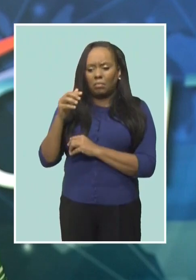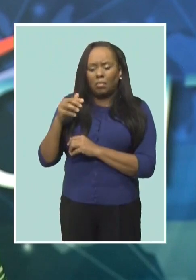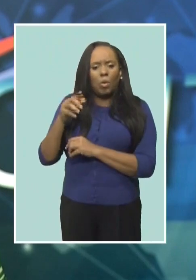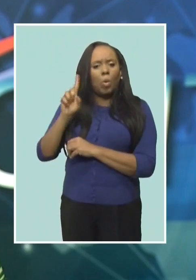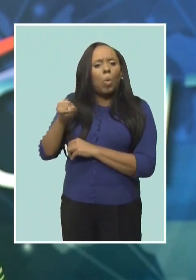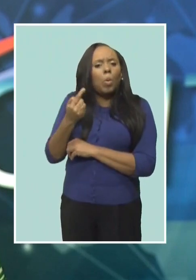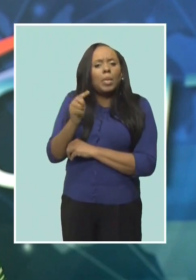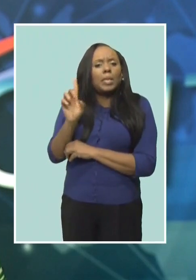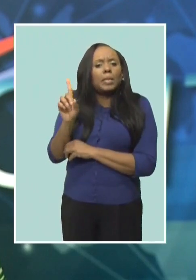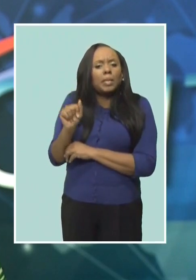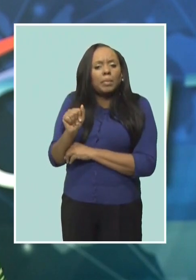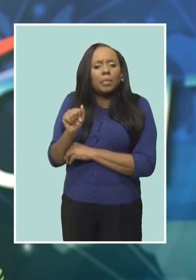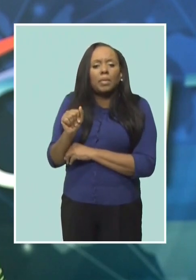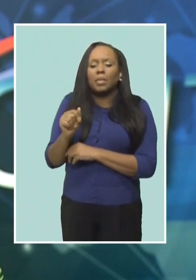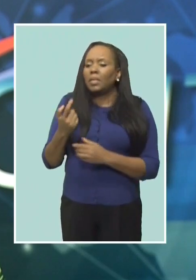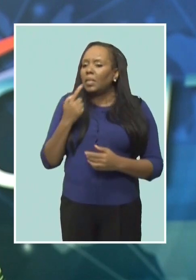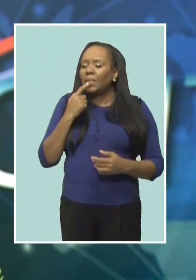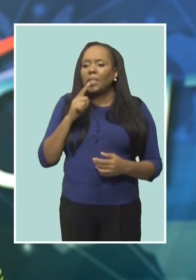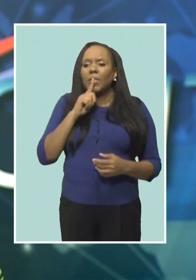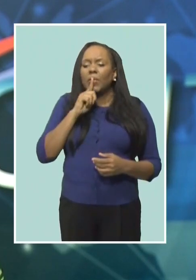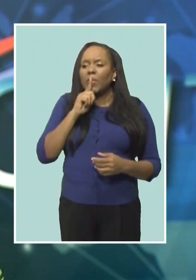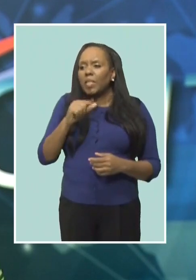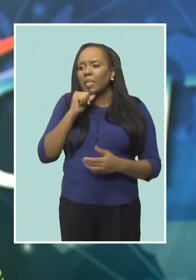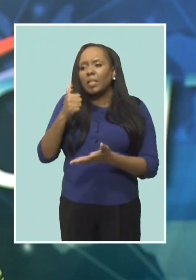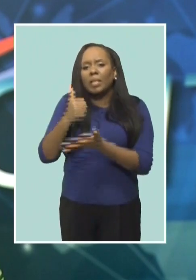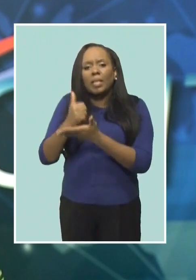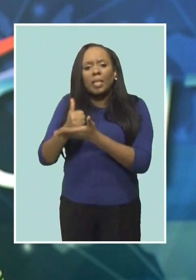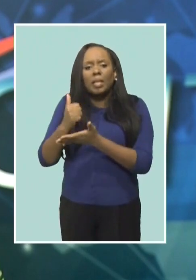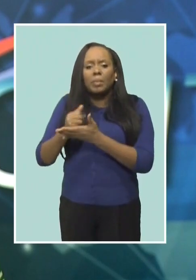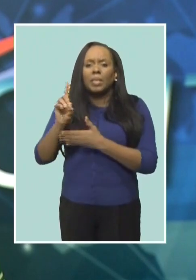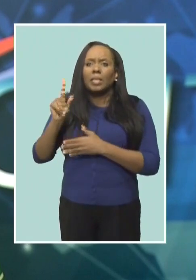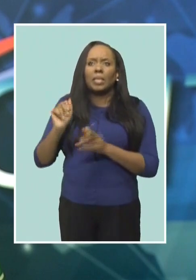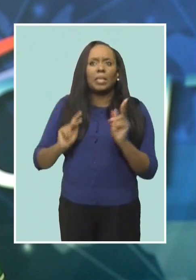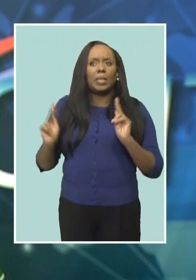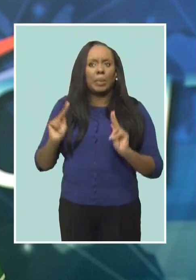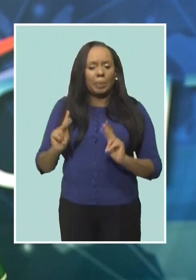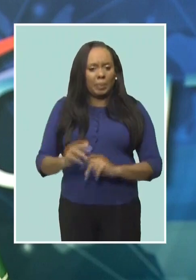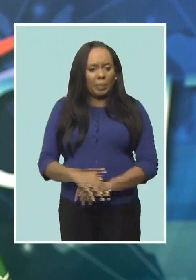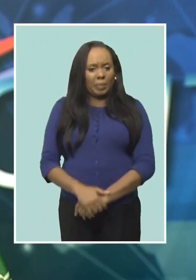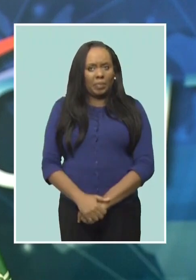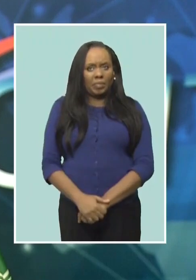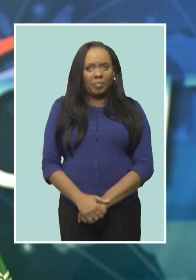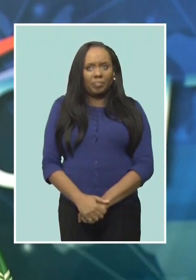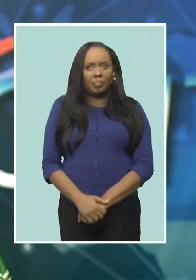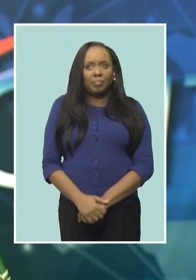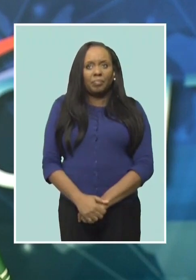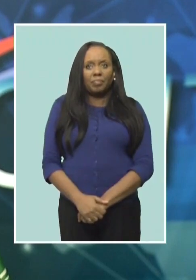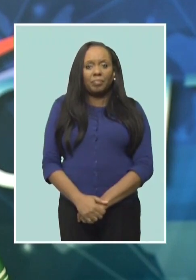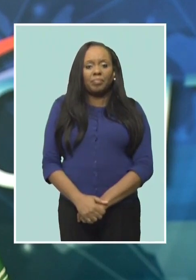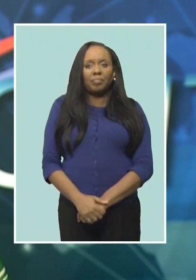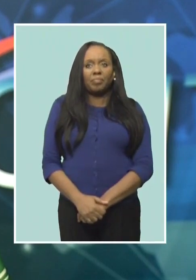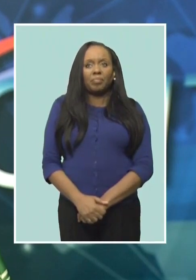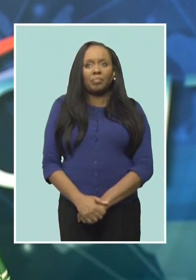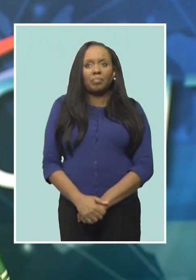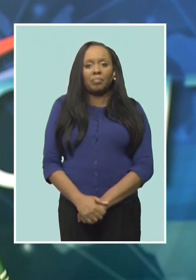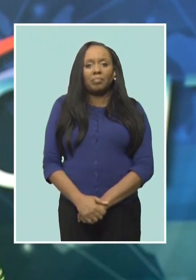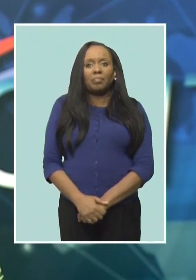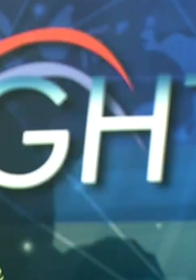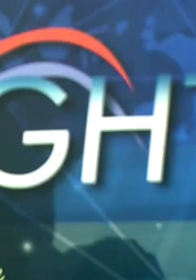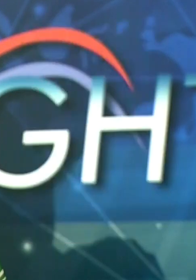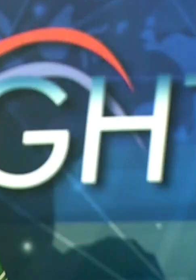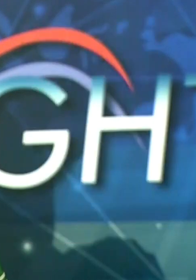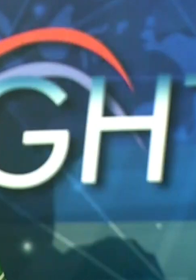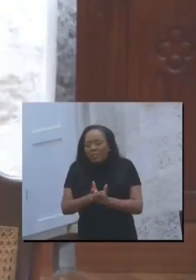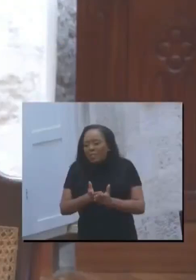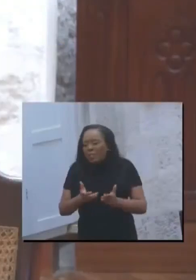must consider that they are inconveniencing these vulnerable individuals. The parking spaces and the parking bays are